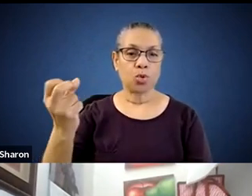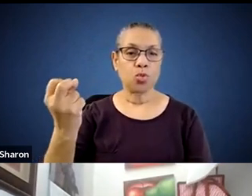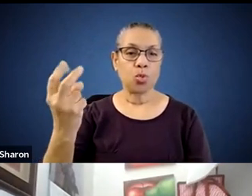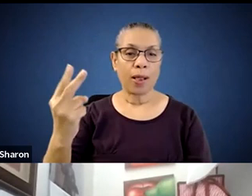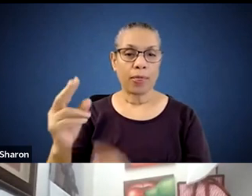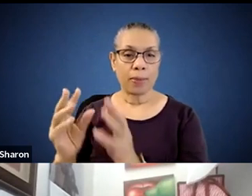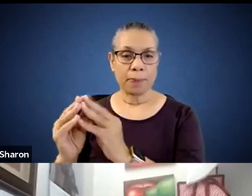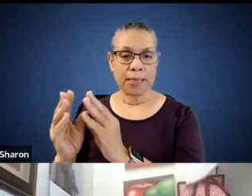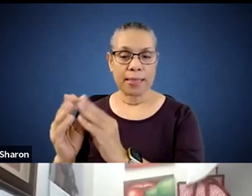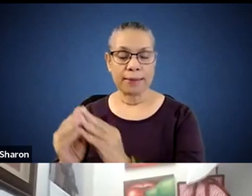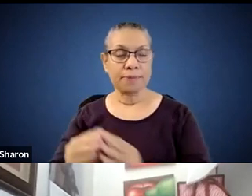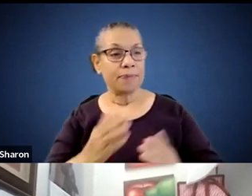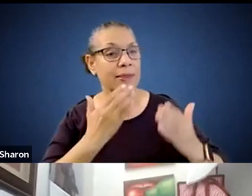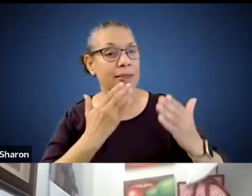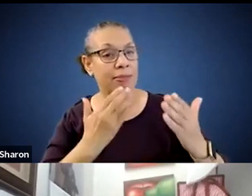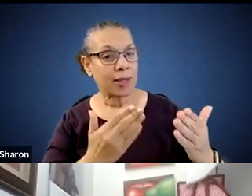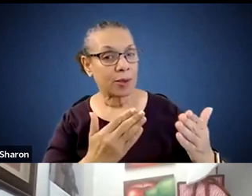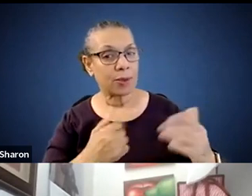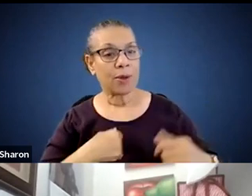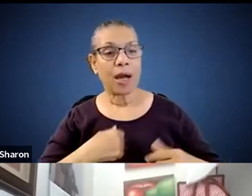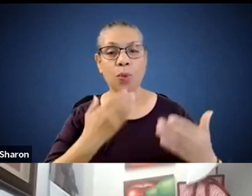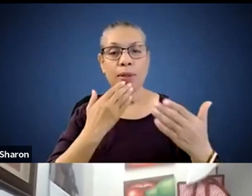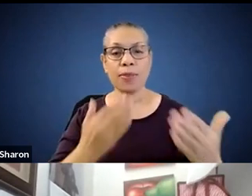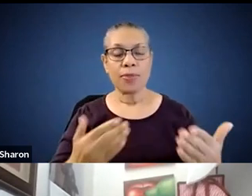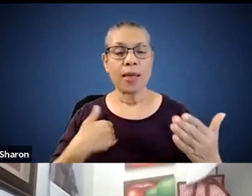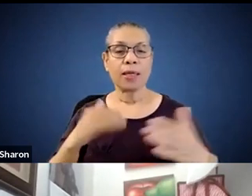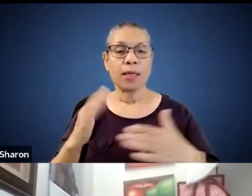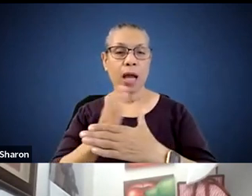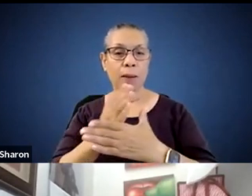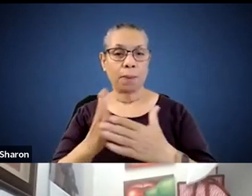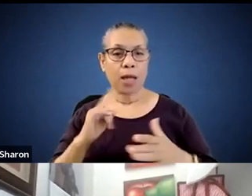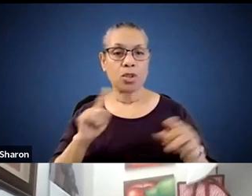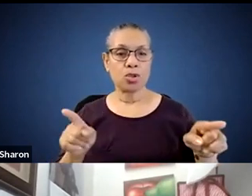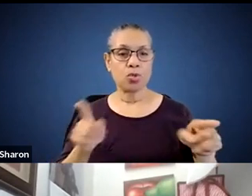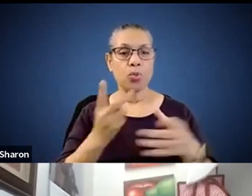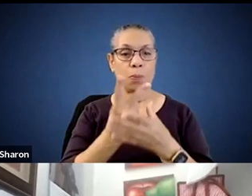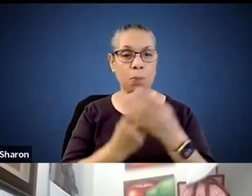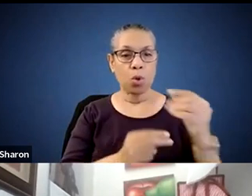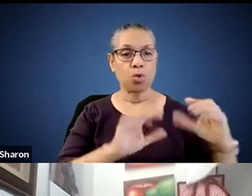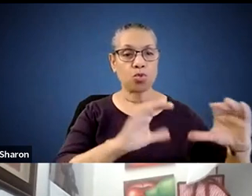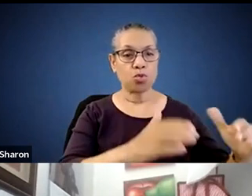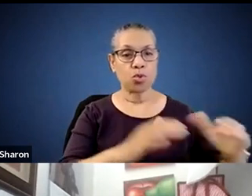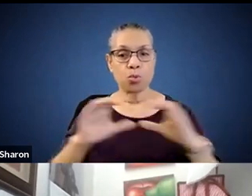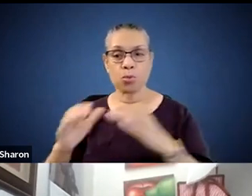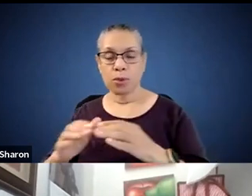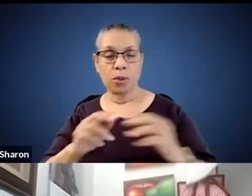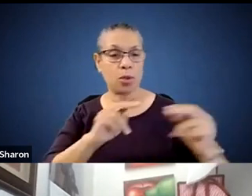thank you madam chair and let me just take this out to thank our bargaining partners with both groups uh the negotiations with both groups on very smooth